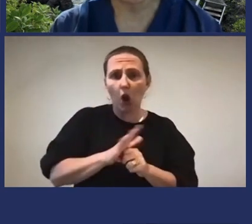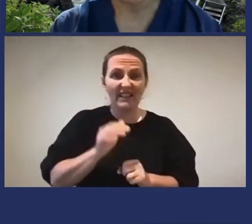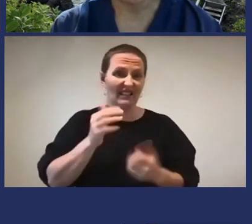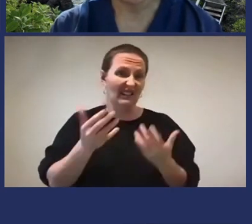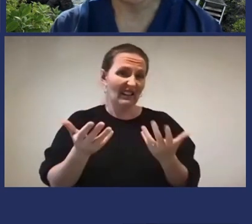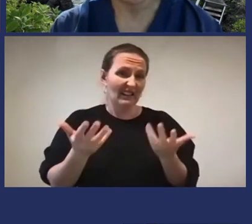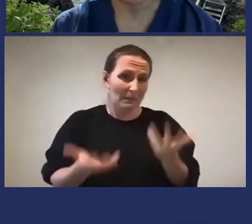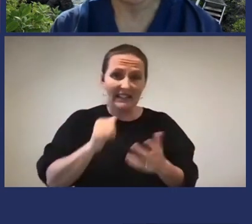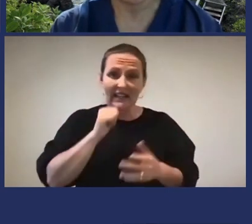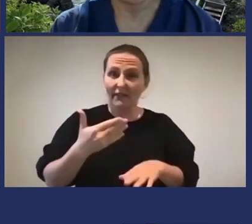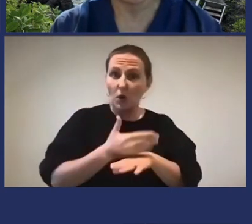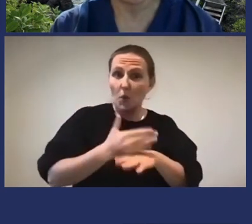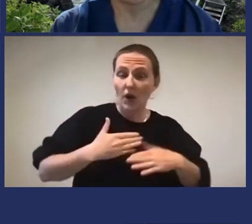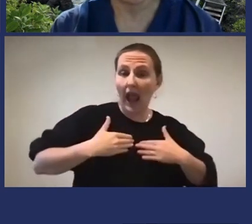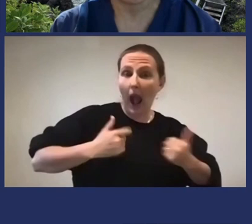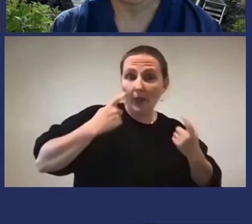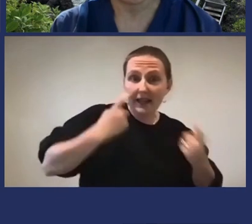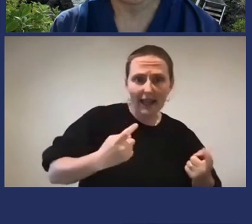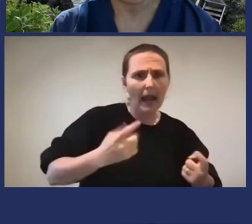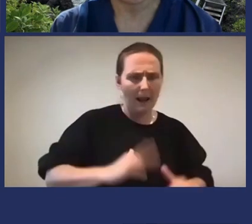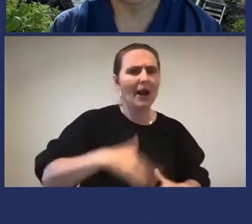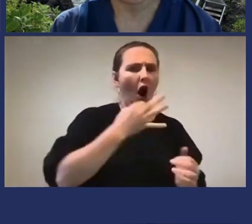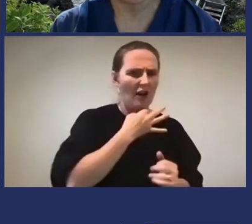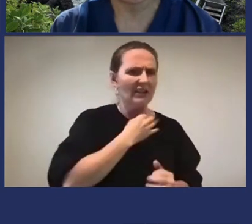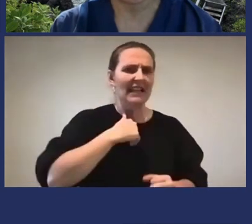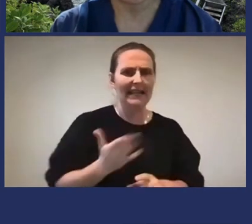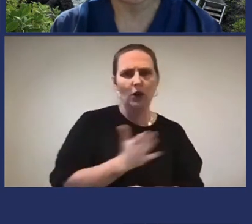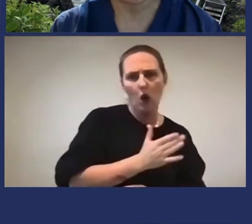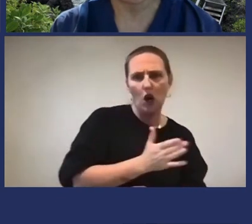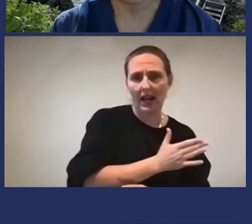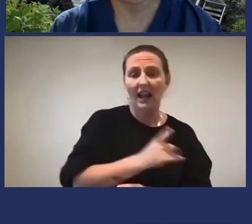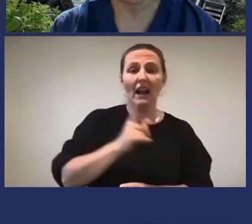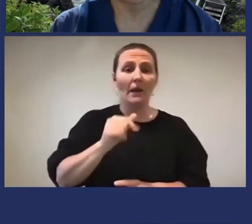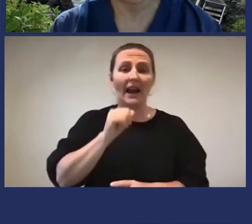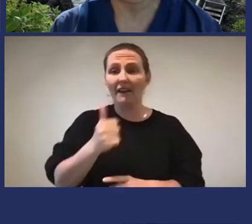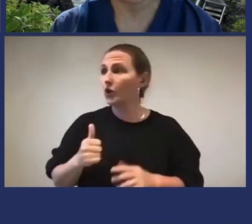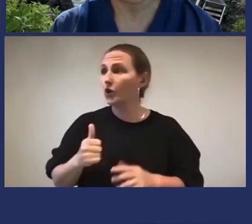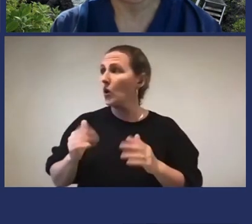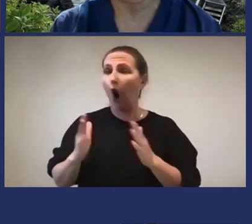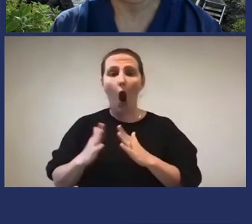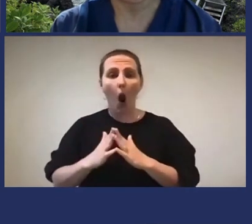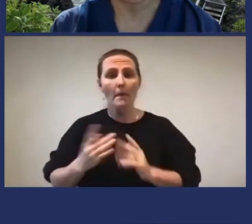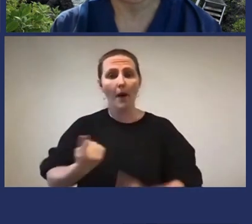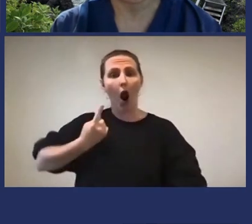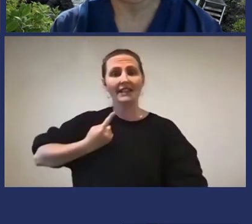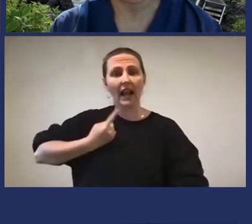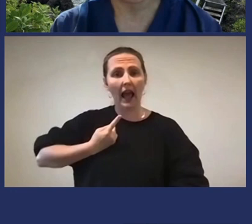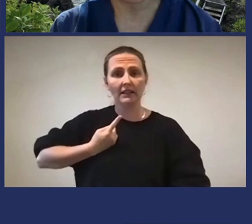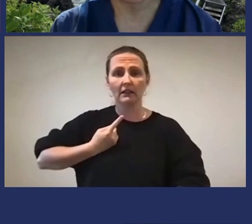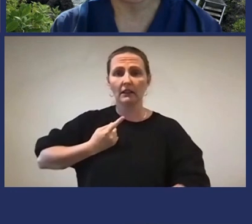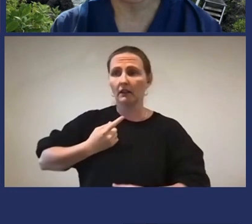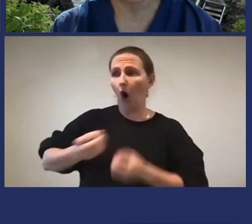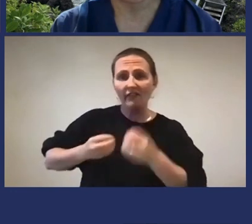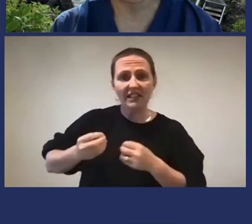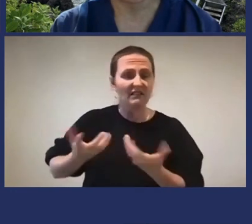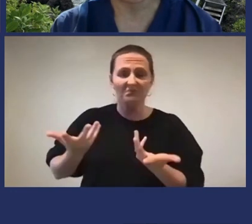of your day indoors and have someone else that can go out to the grocery store for you. So I think you're just kind of judging your chances of being infected. You